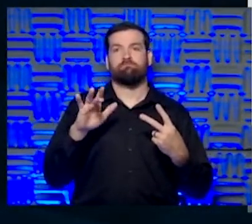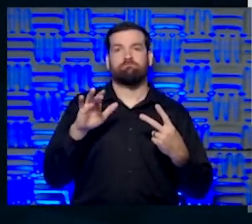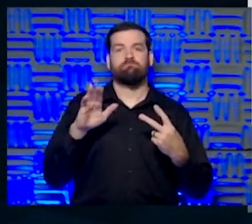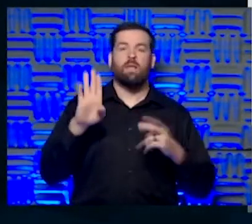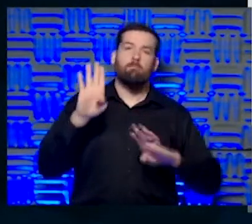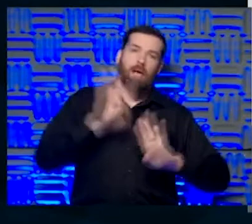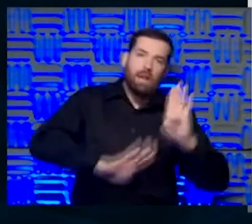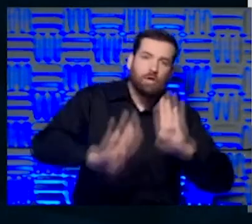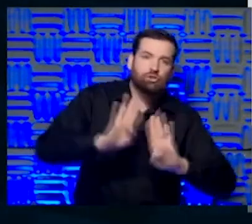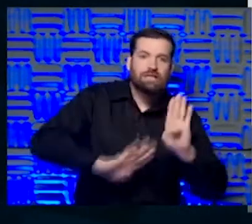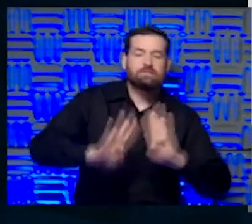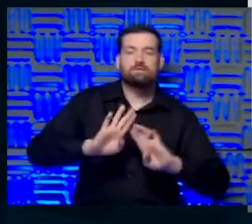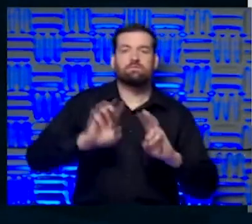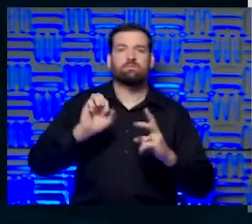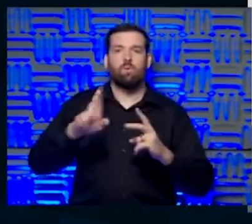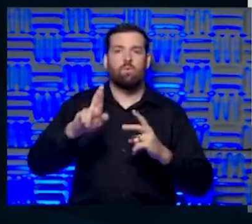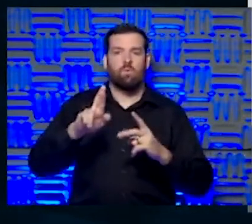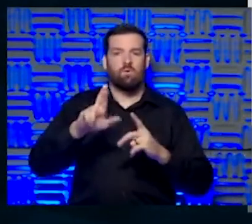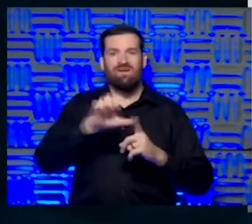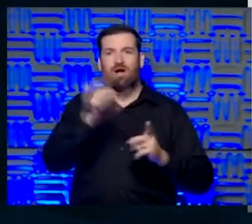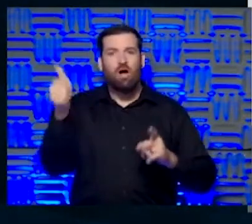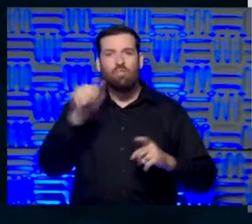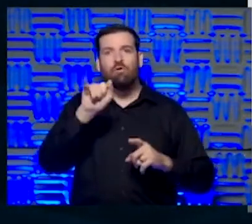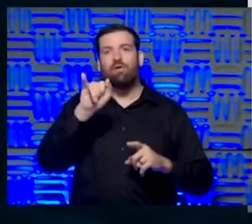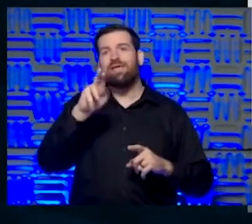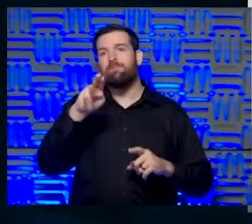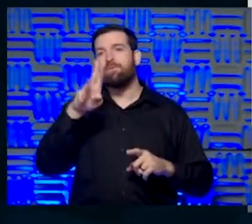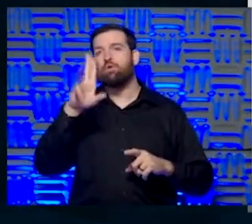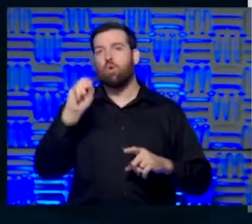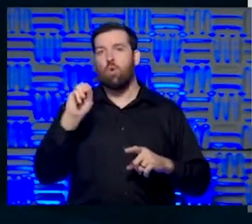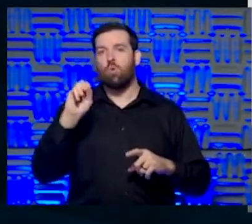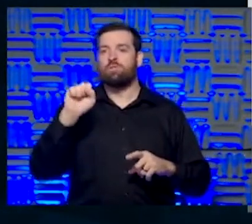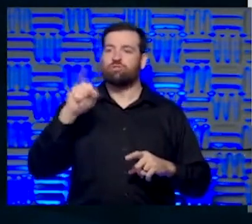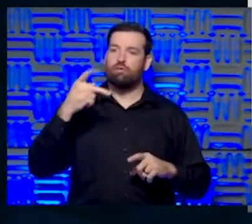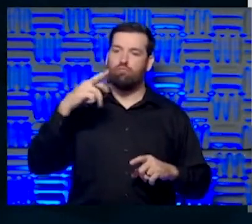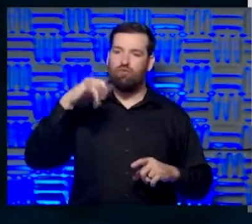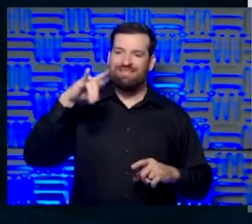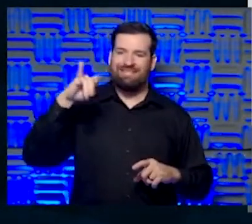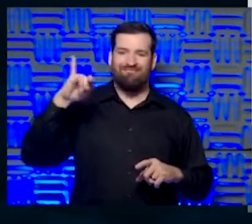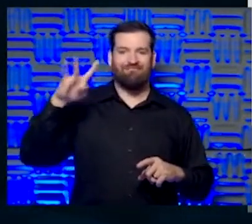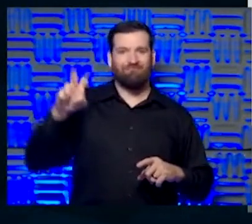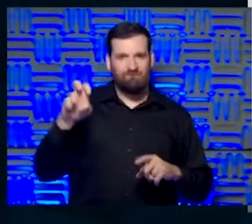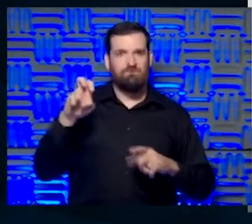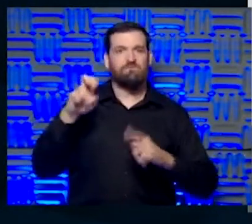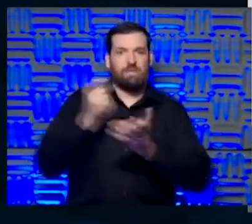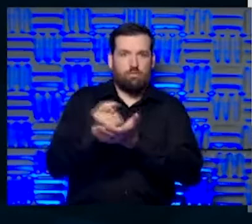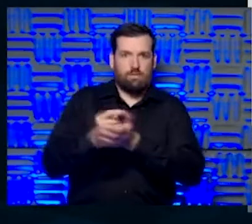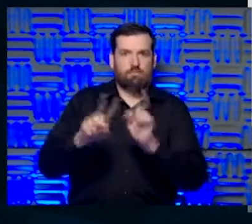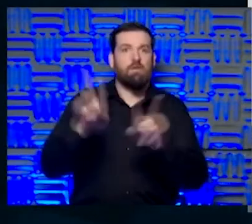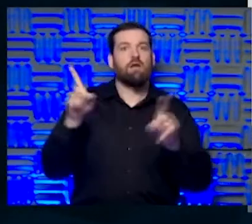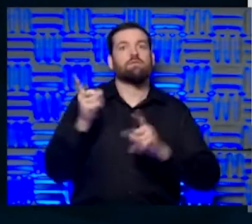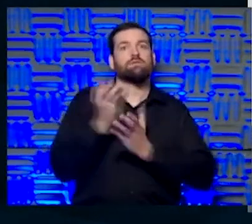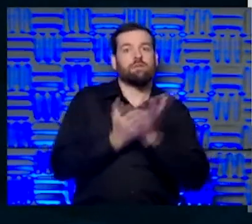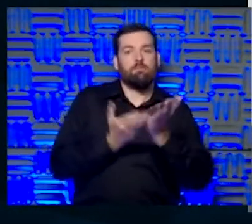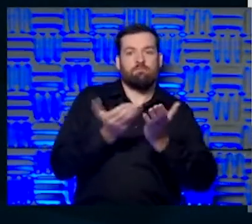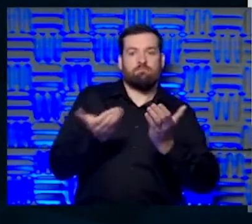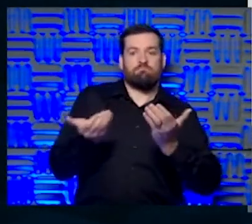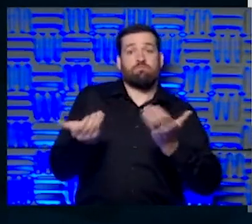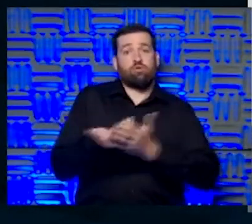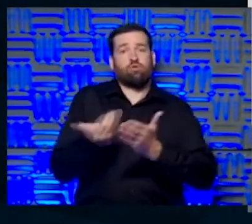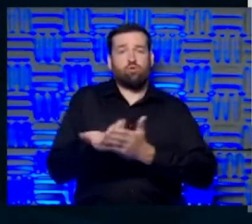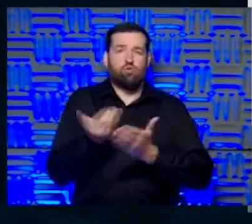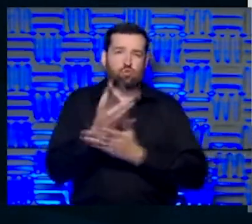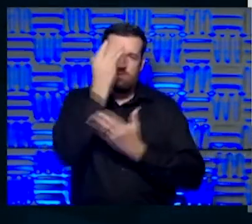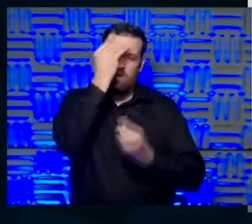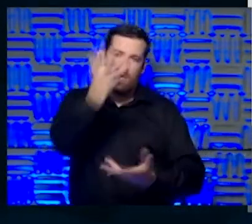biologics or initiation of other immune suppressive therapy. However, there's some newer, I think,